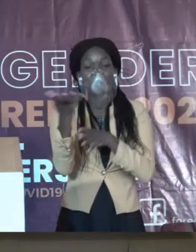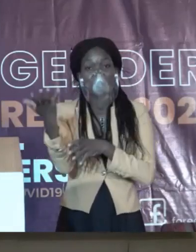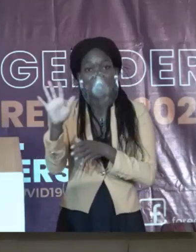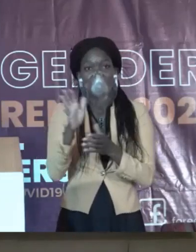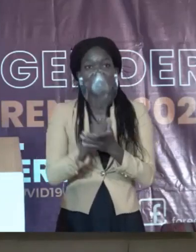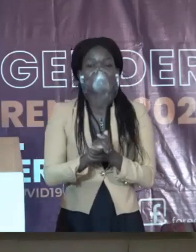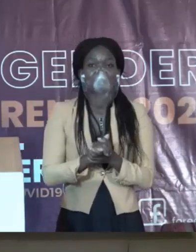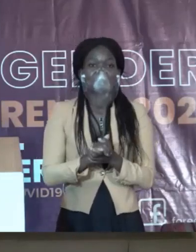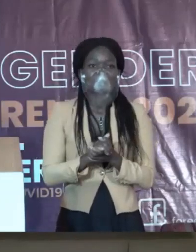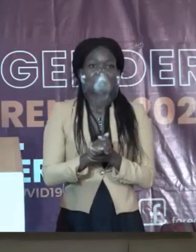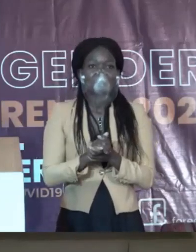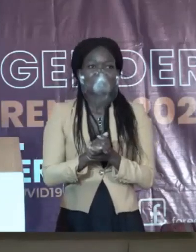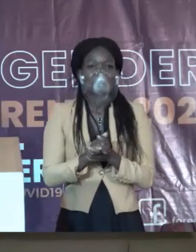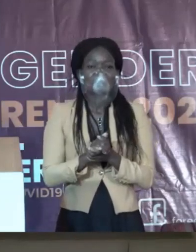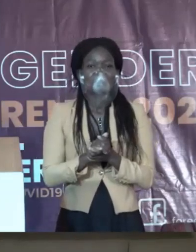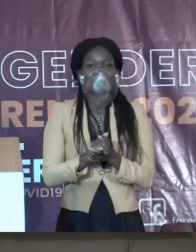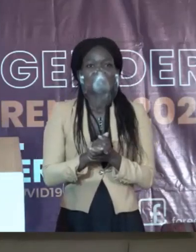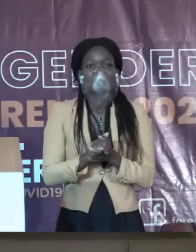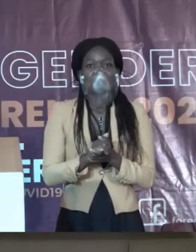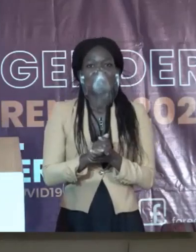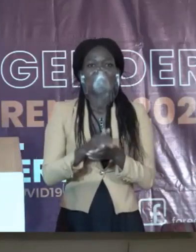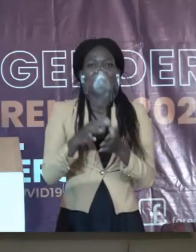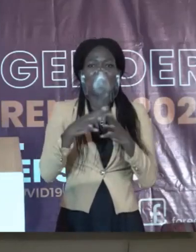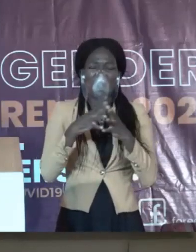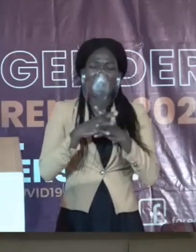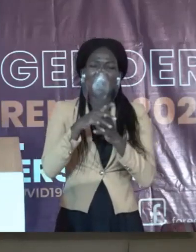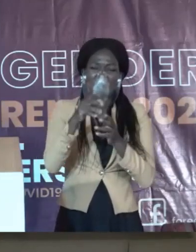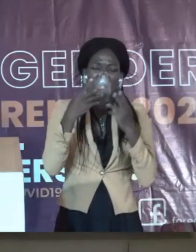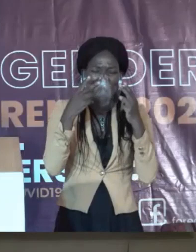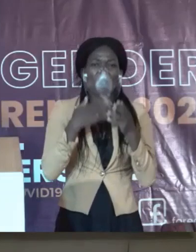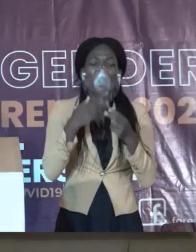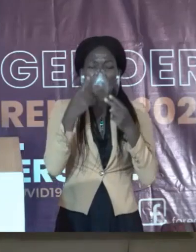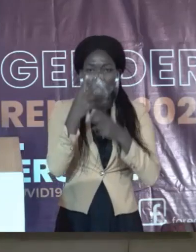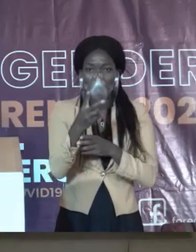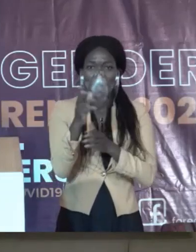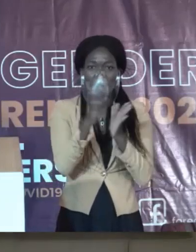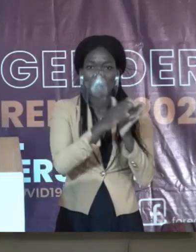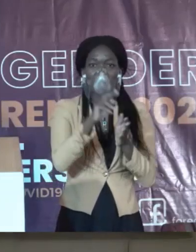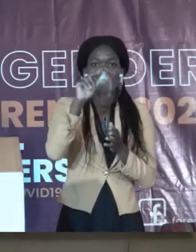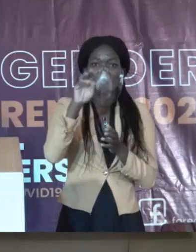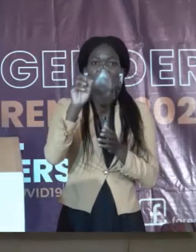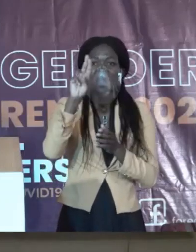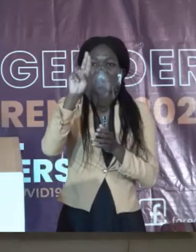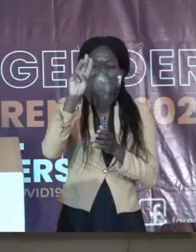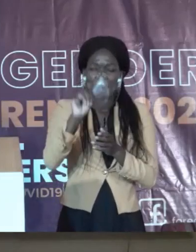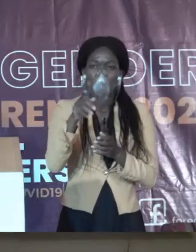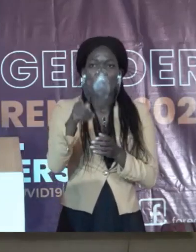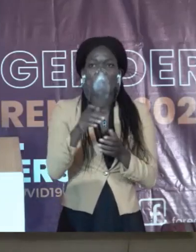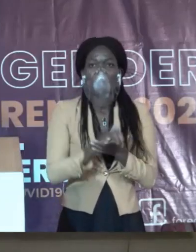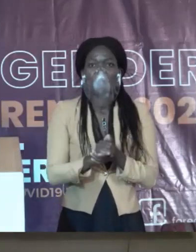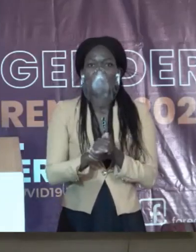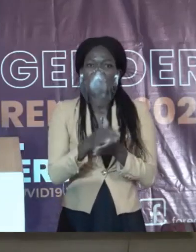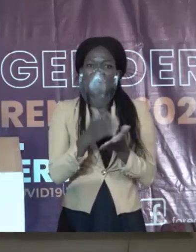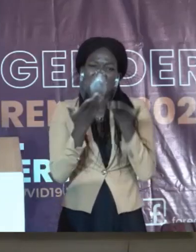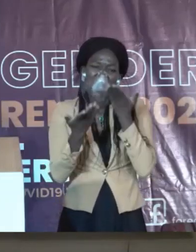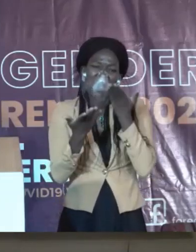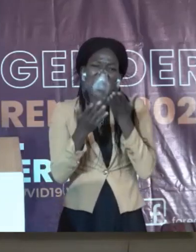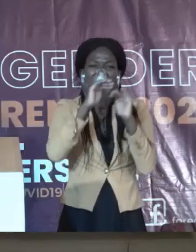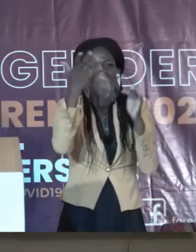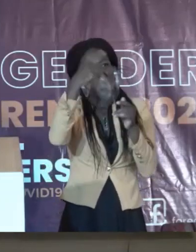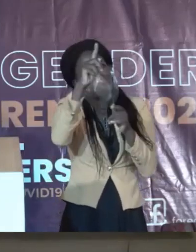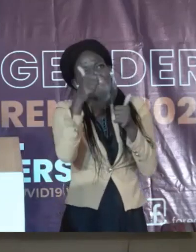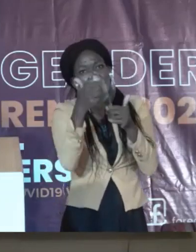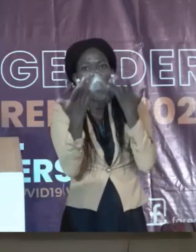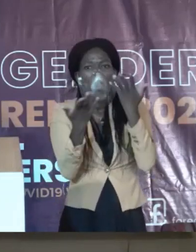embed that in norms, then you know, they might work to a degree or they might completely fail. And that goes